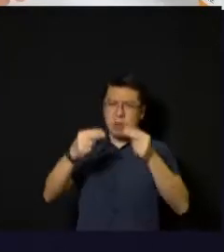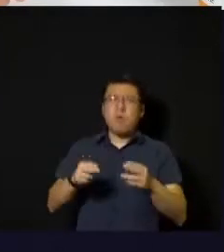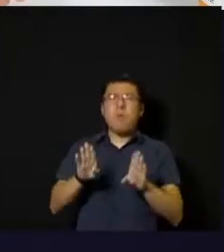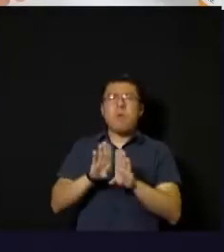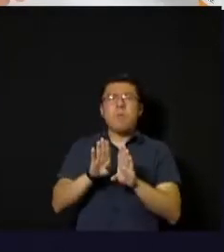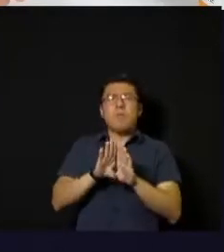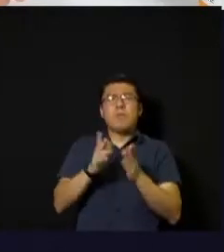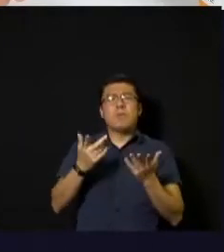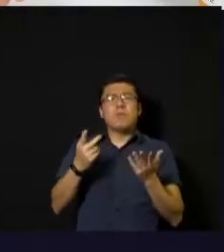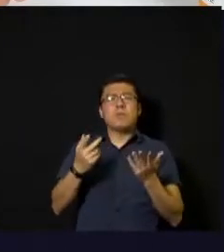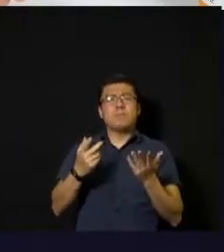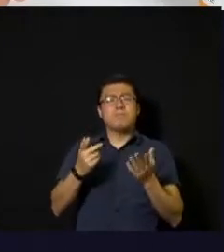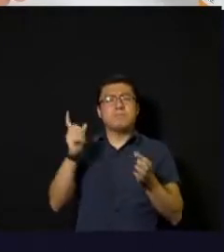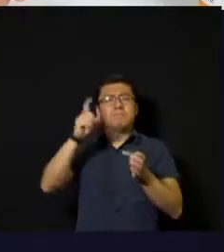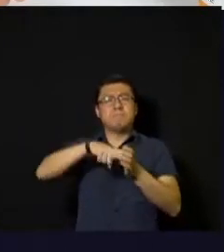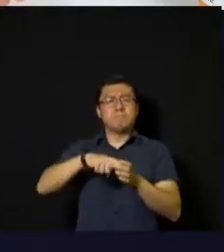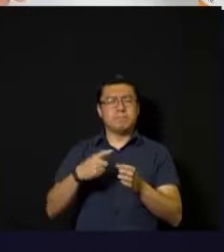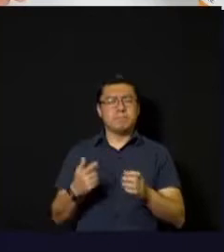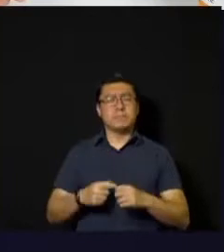that?